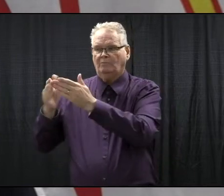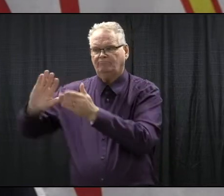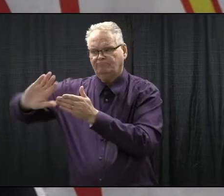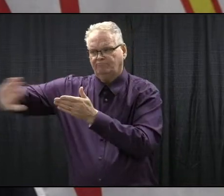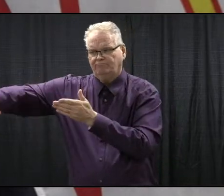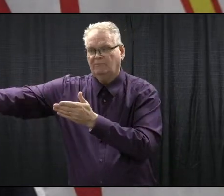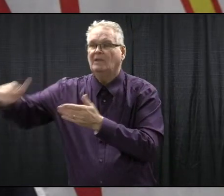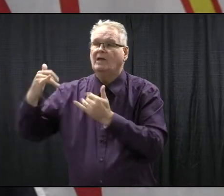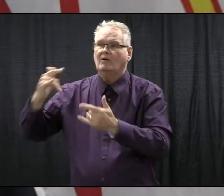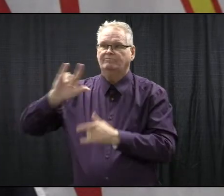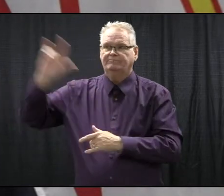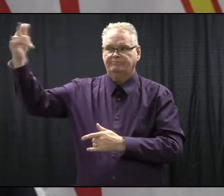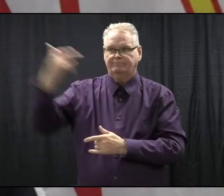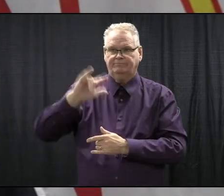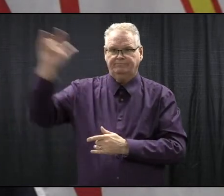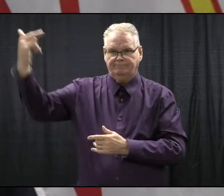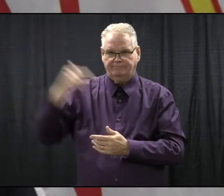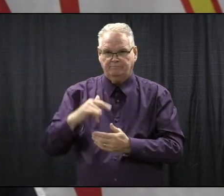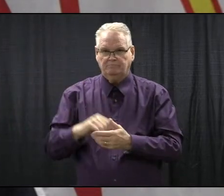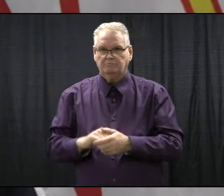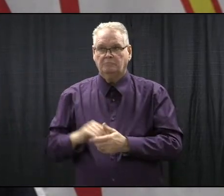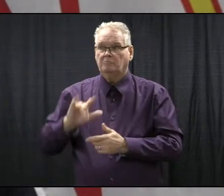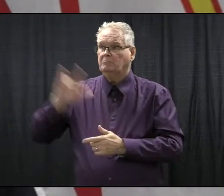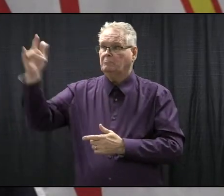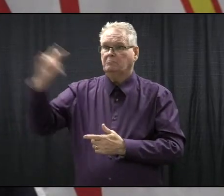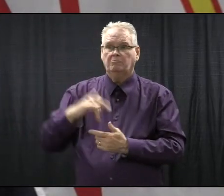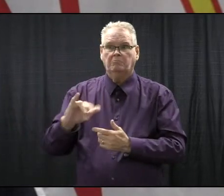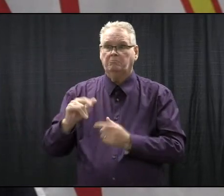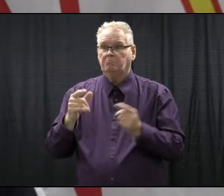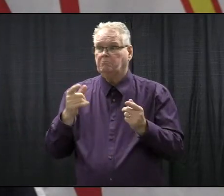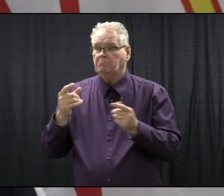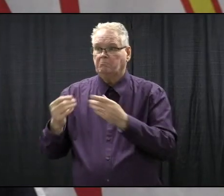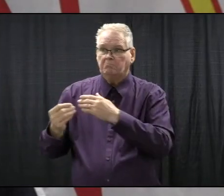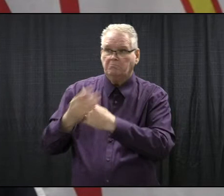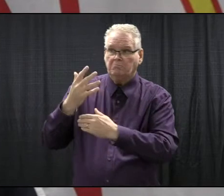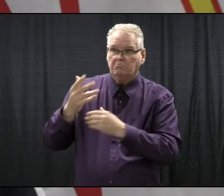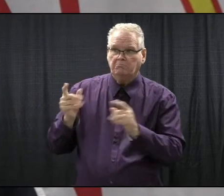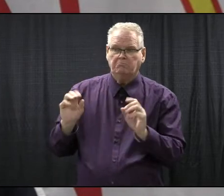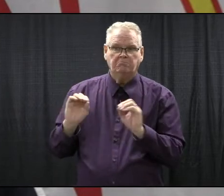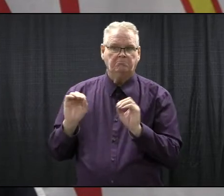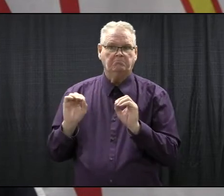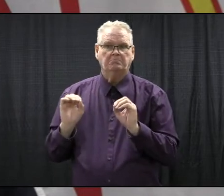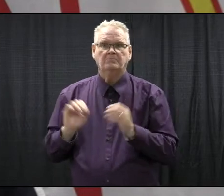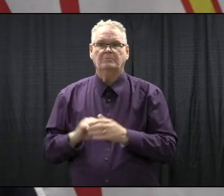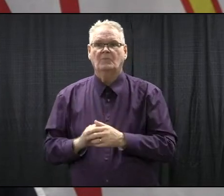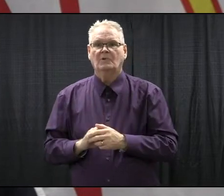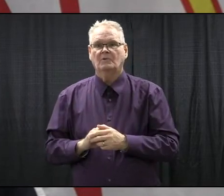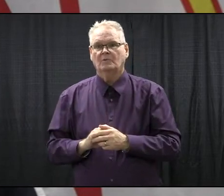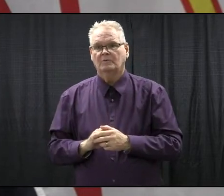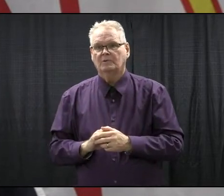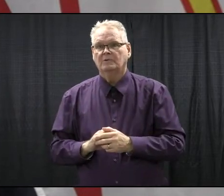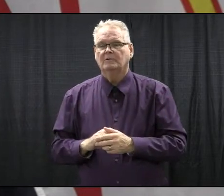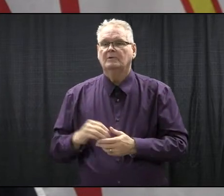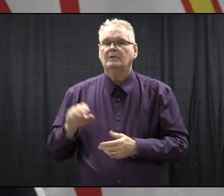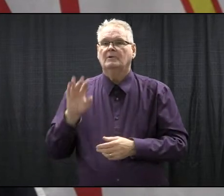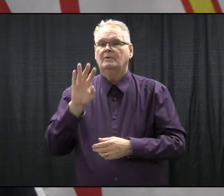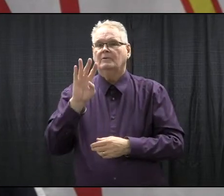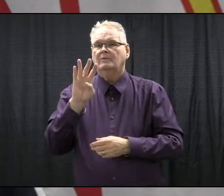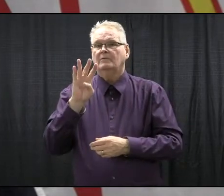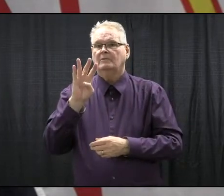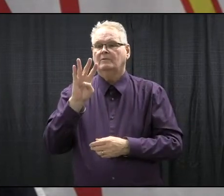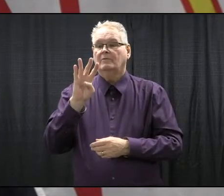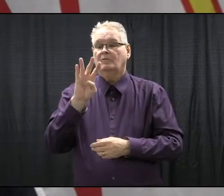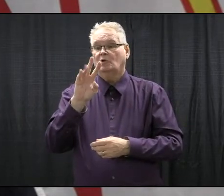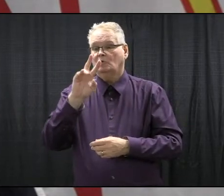ports. In terms of vaccinations, approximately 42% of our eligible population has received 2 doses of their